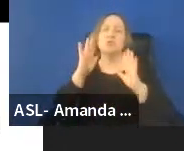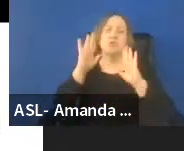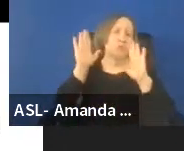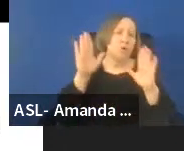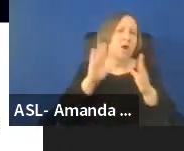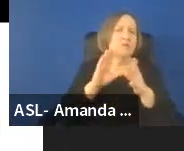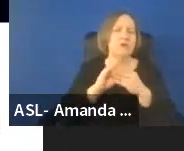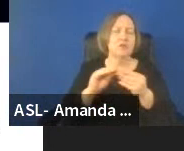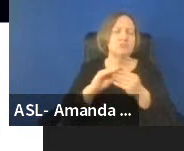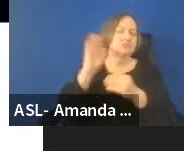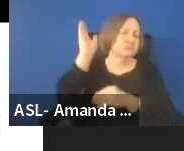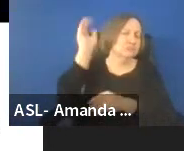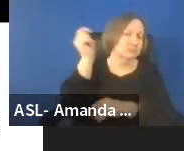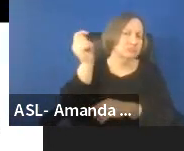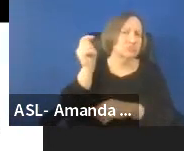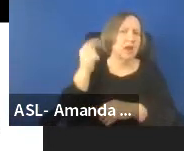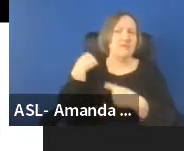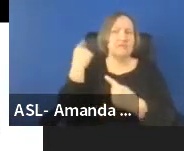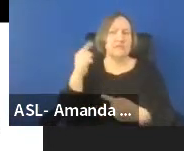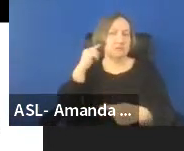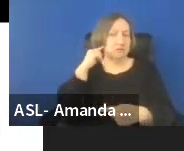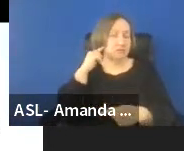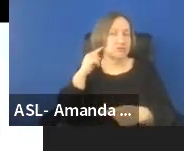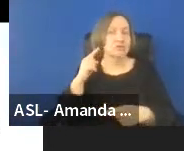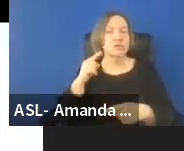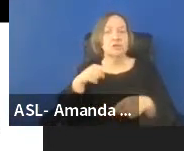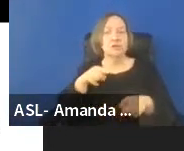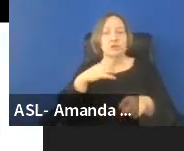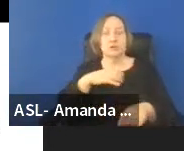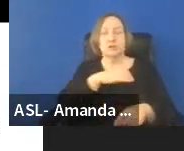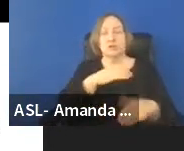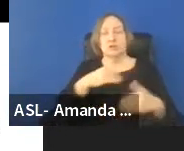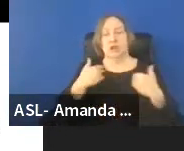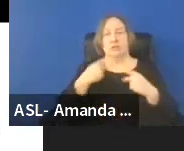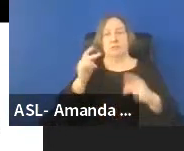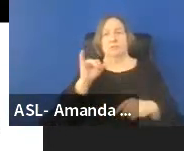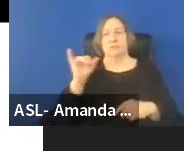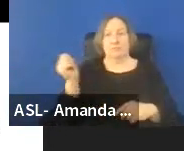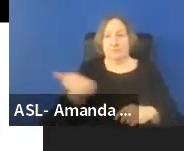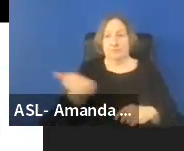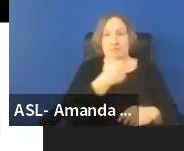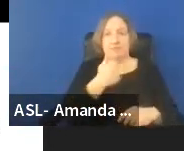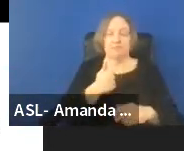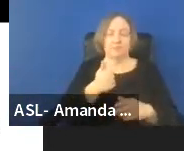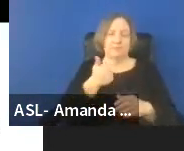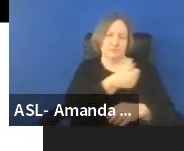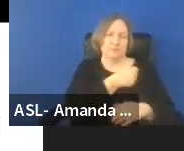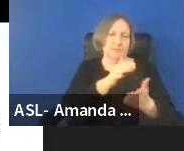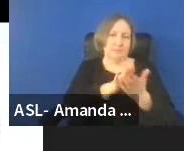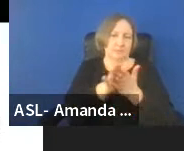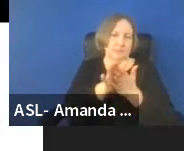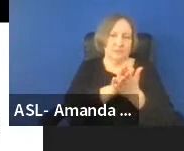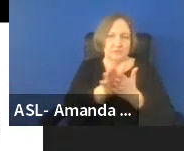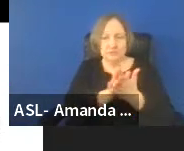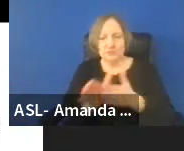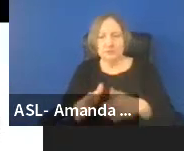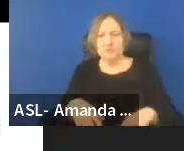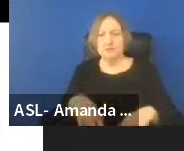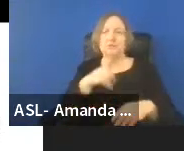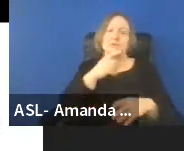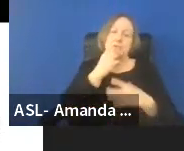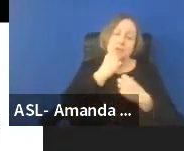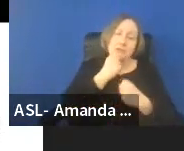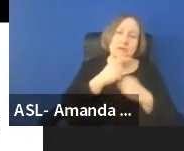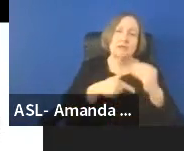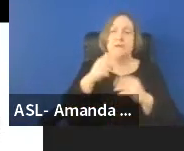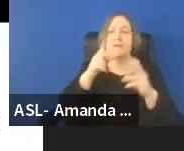testimony I have heard at council has been delivered by young people just like you who are passionate and care deeply about an